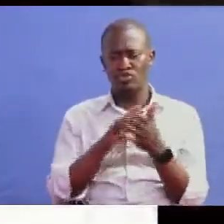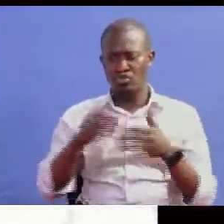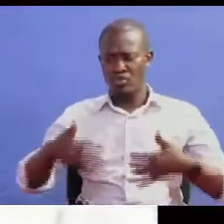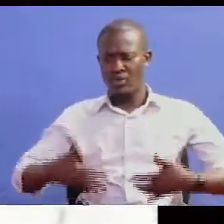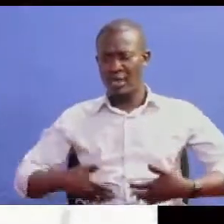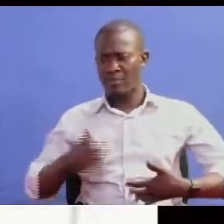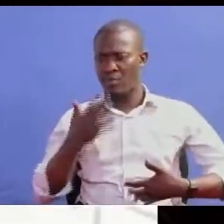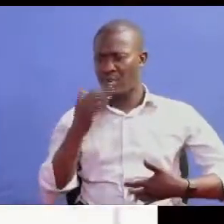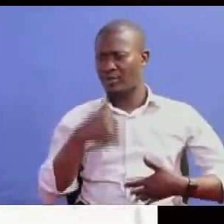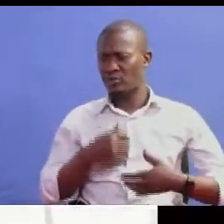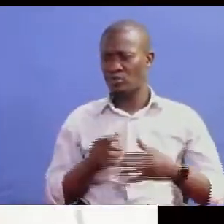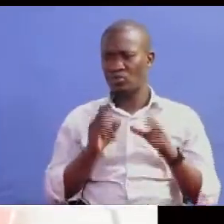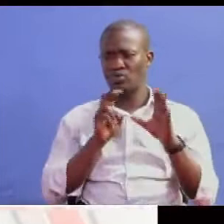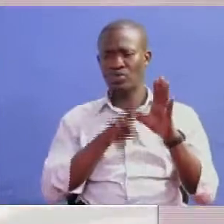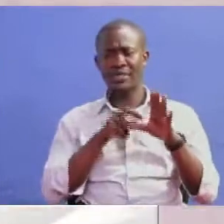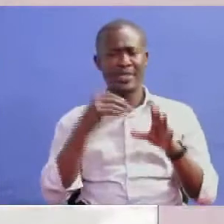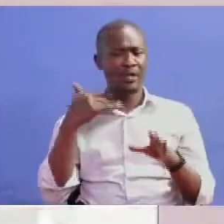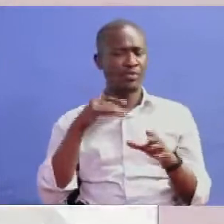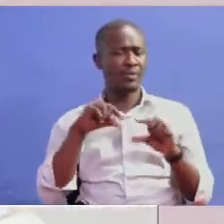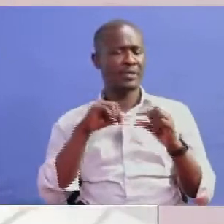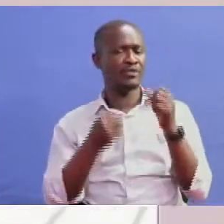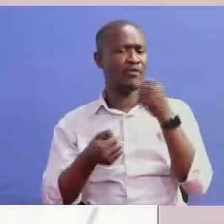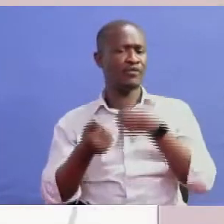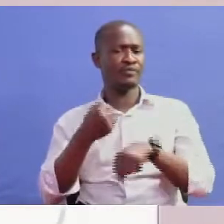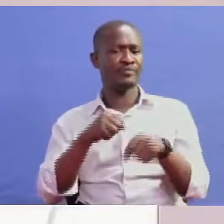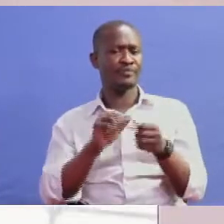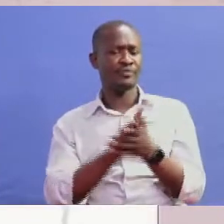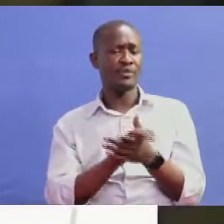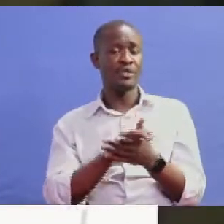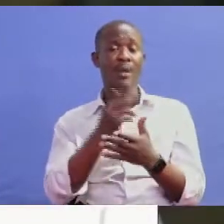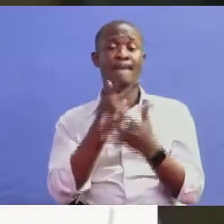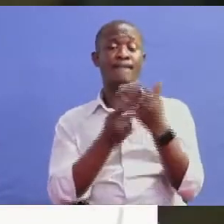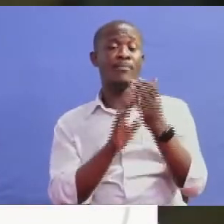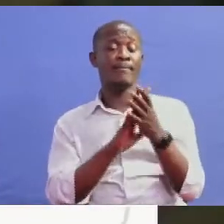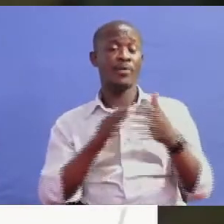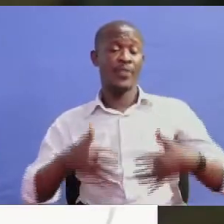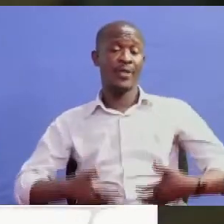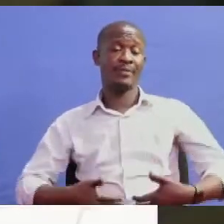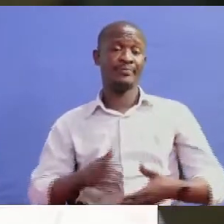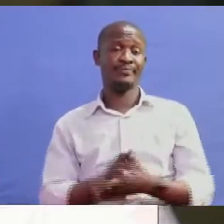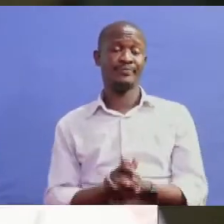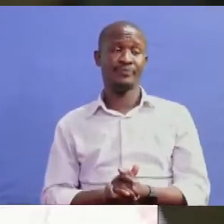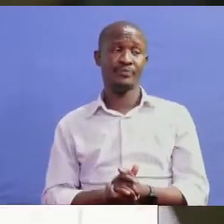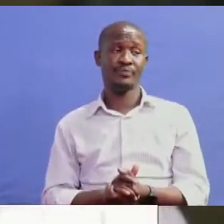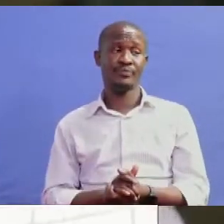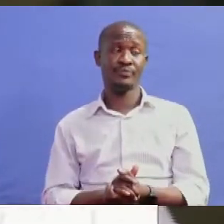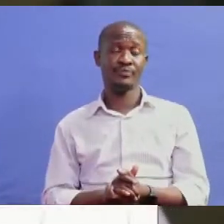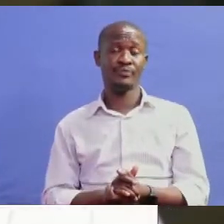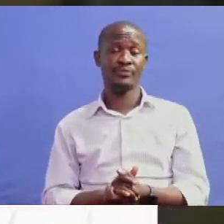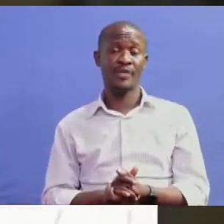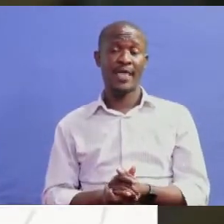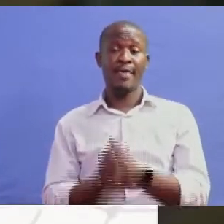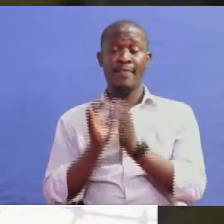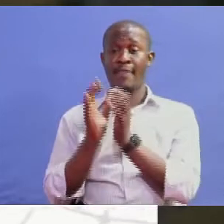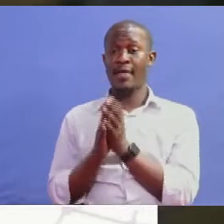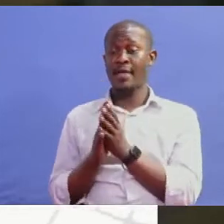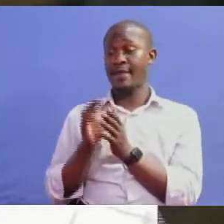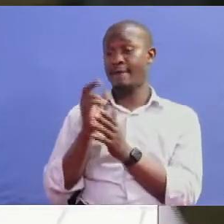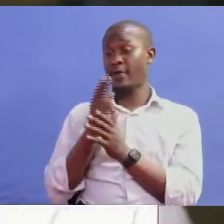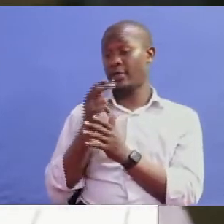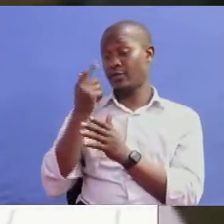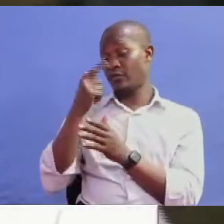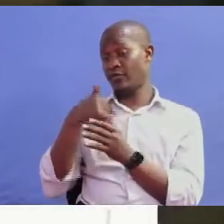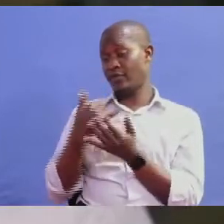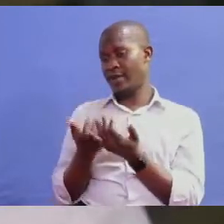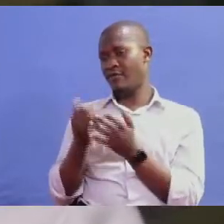wanted him to join their criminal activities. He was the youngest. Reached a place whereby I started carrying guns for them. So I